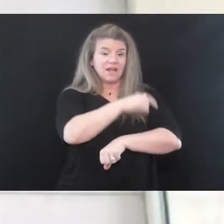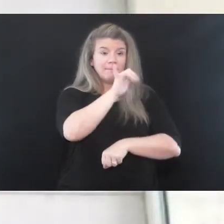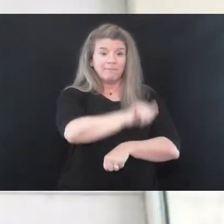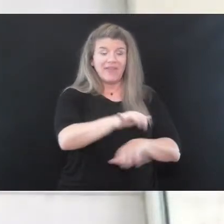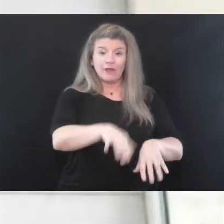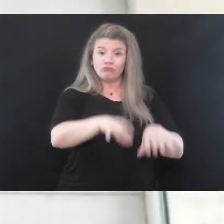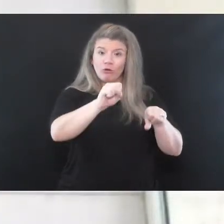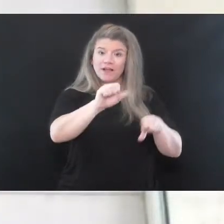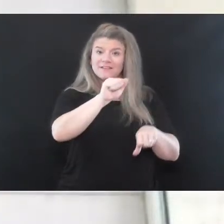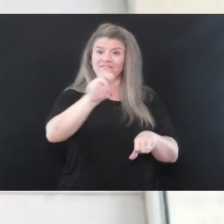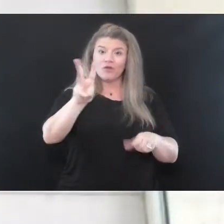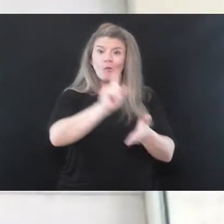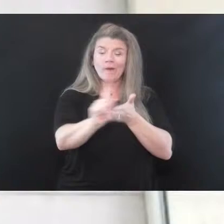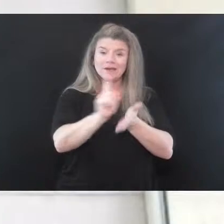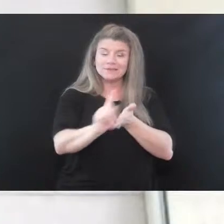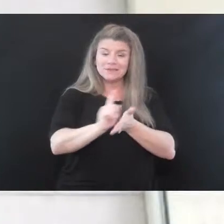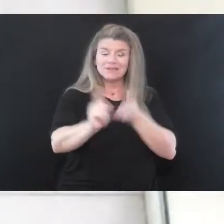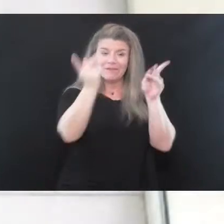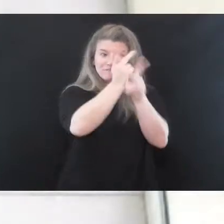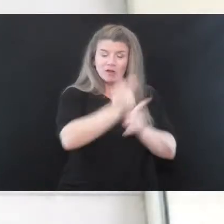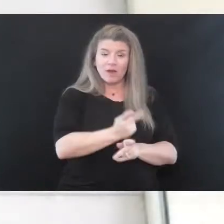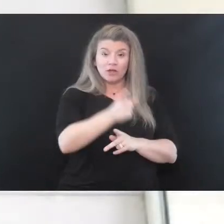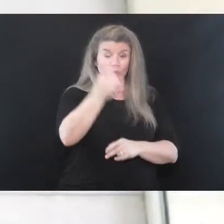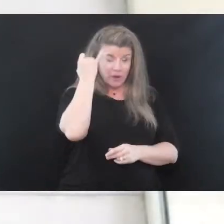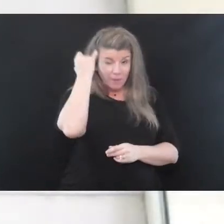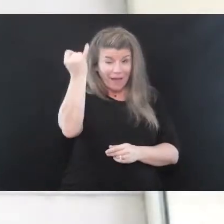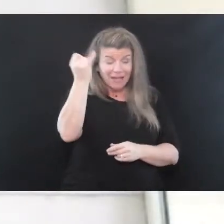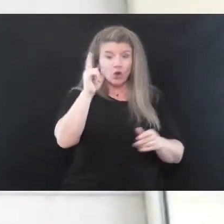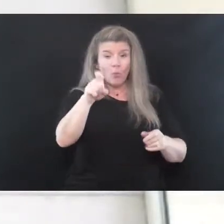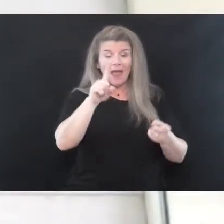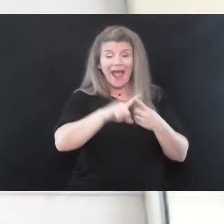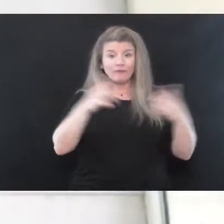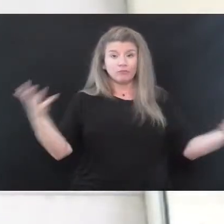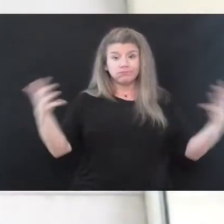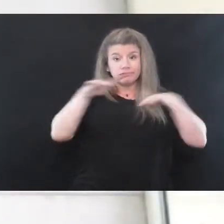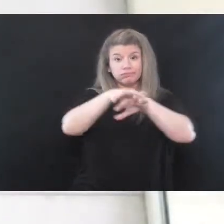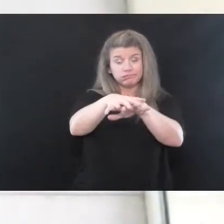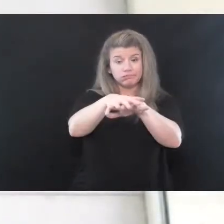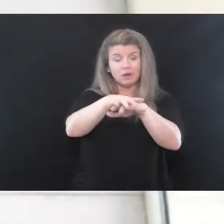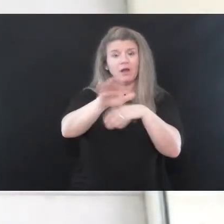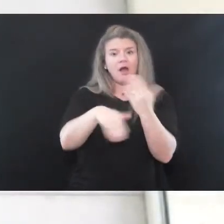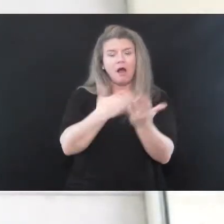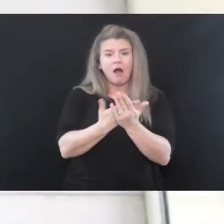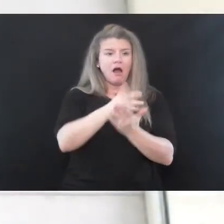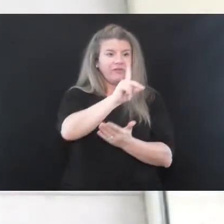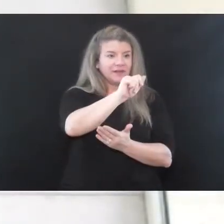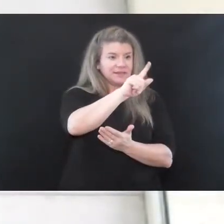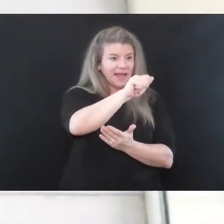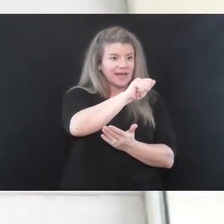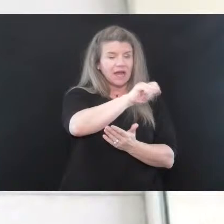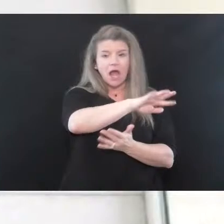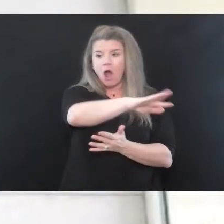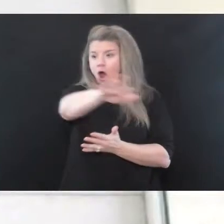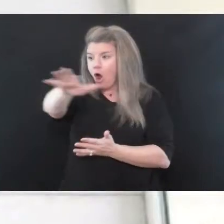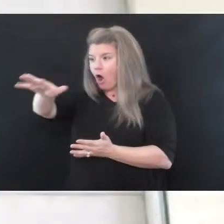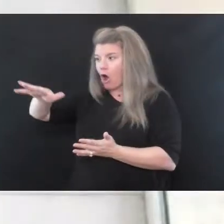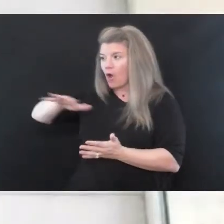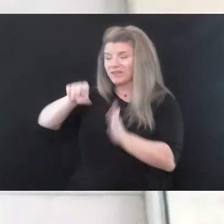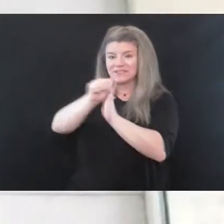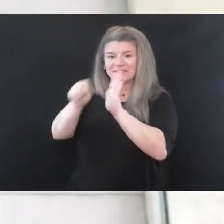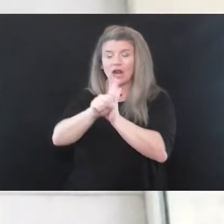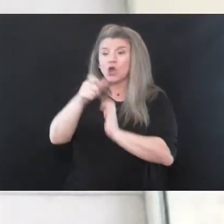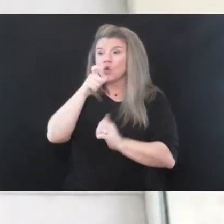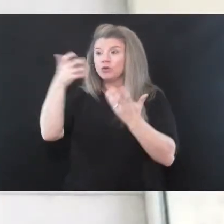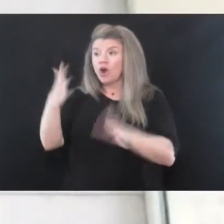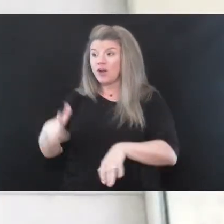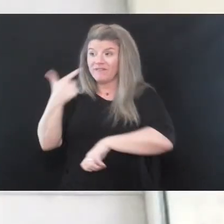us several weeks to pull together because, as you can imagine, we have to pull together all the data in the state of everyone who's been fully vaccinated.